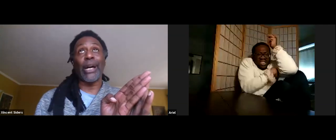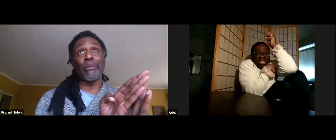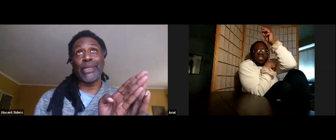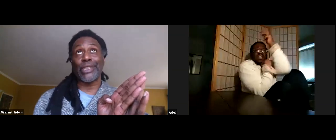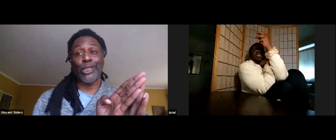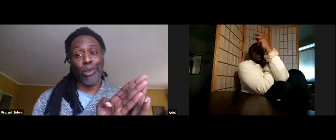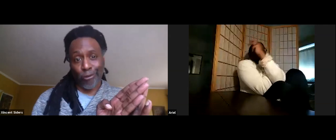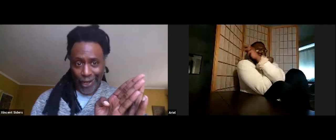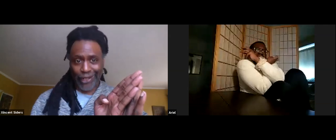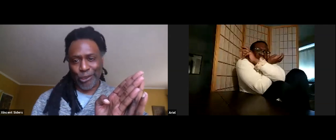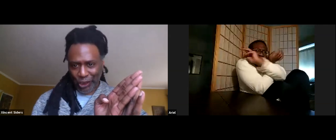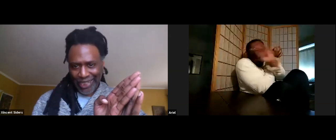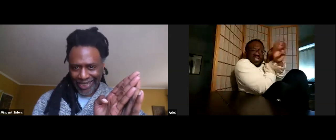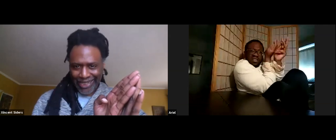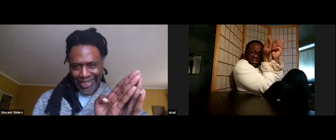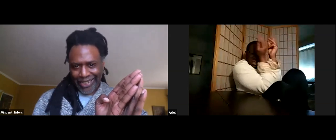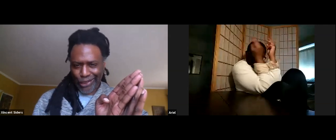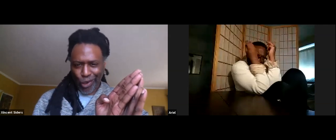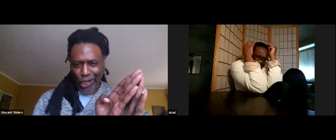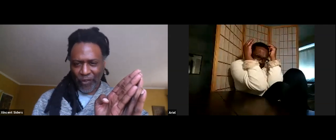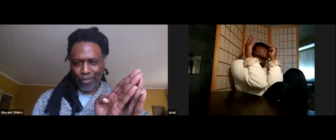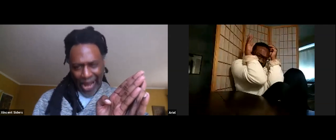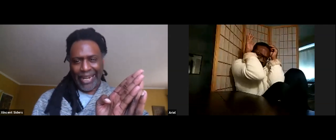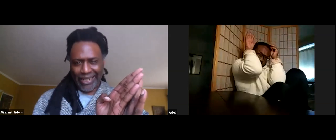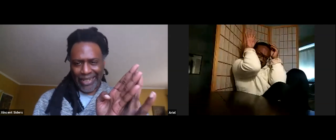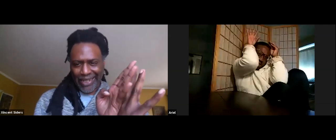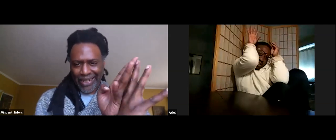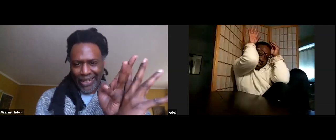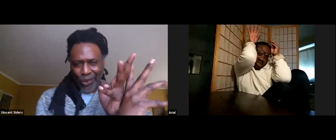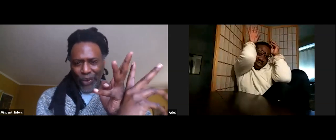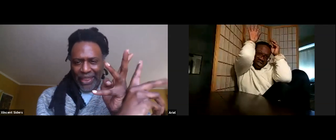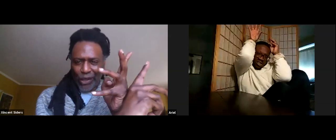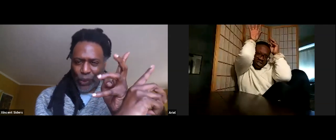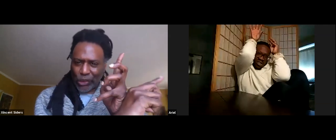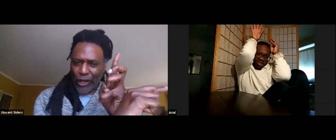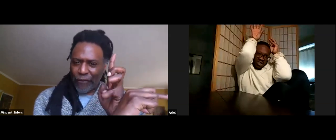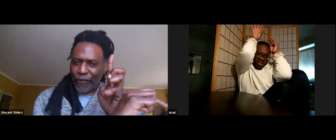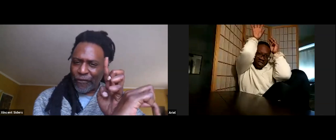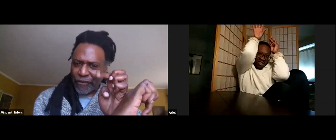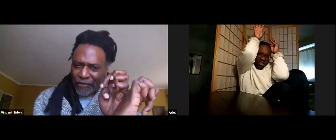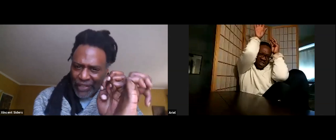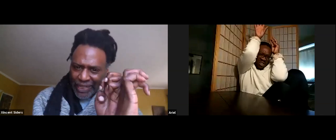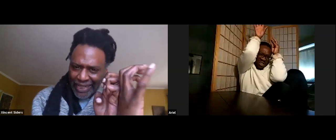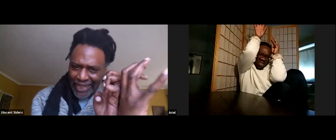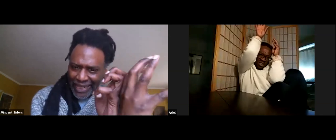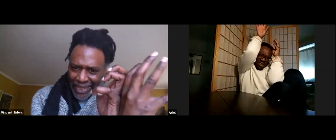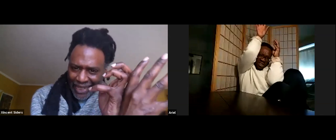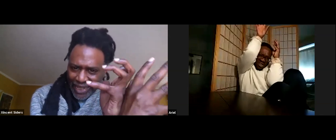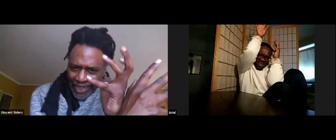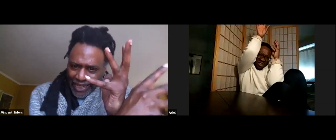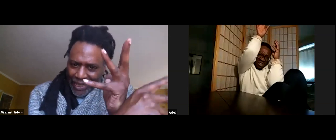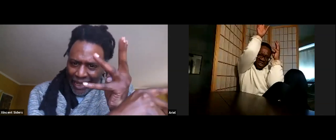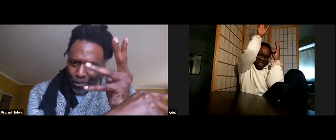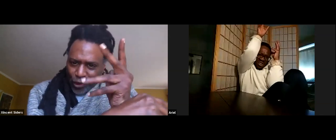most unmitigable rage, into a cloven pine, within which rift